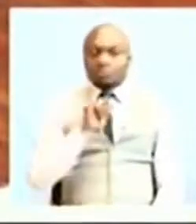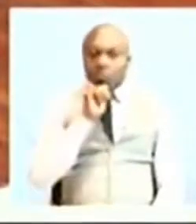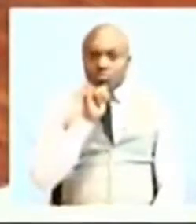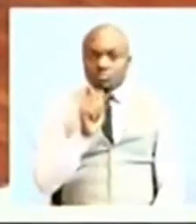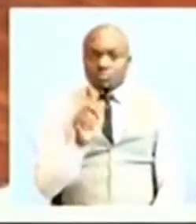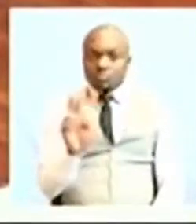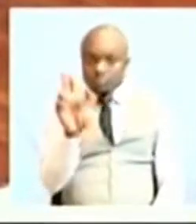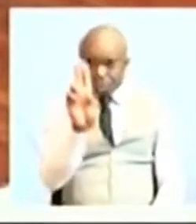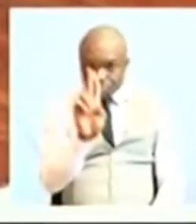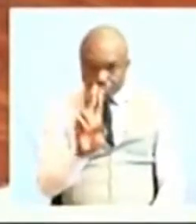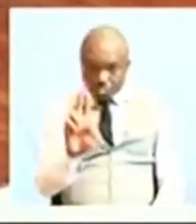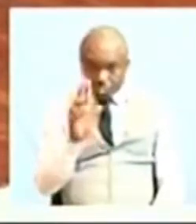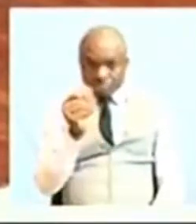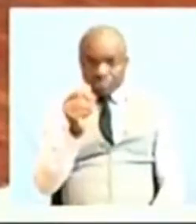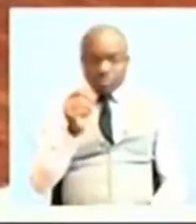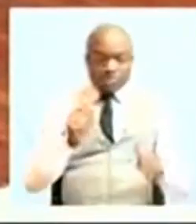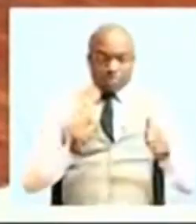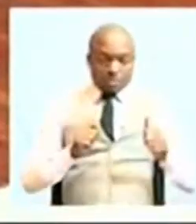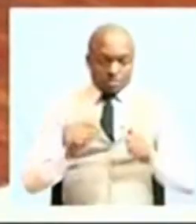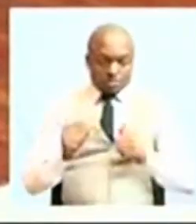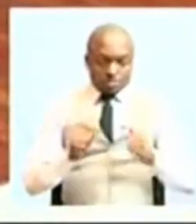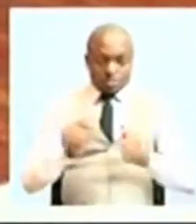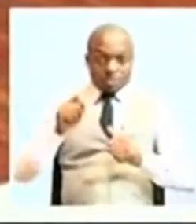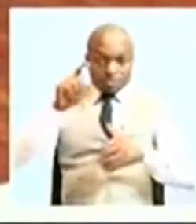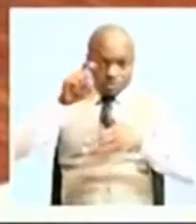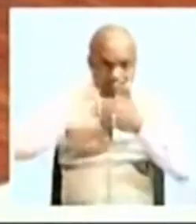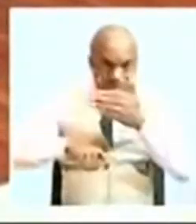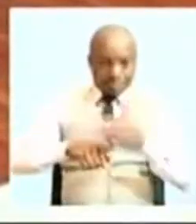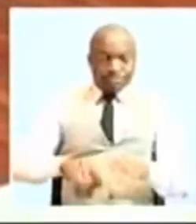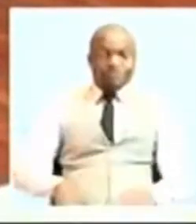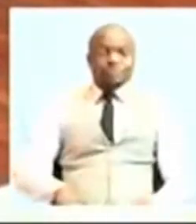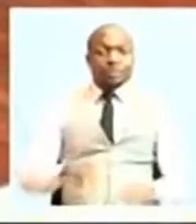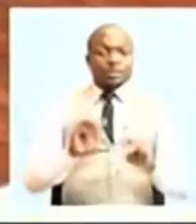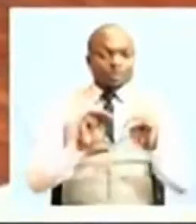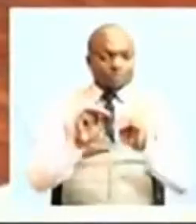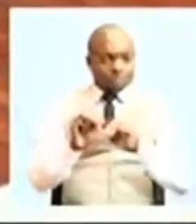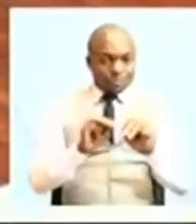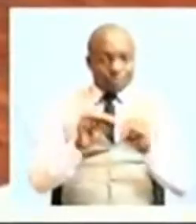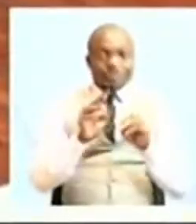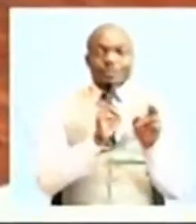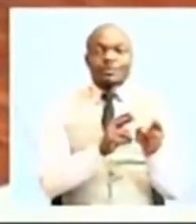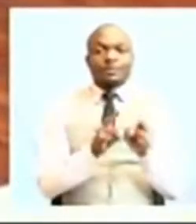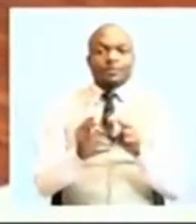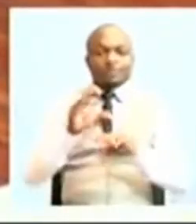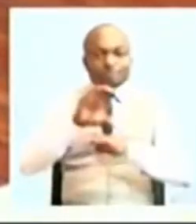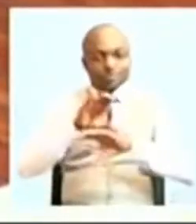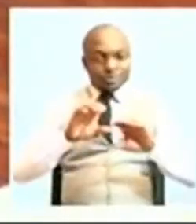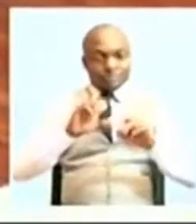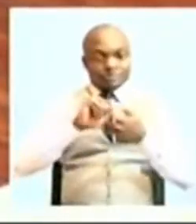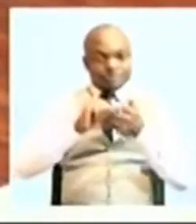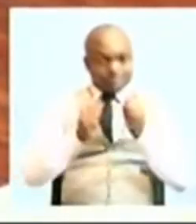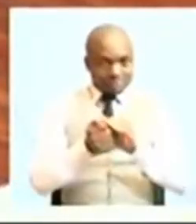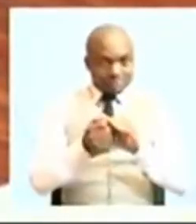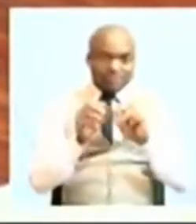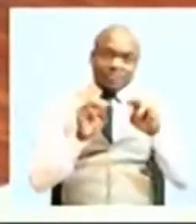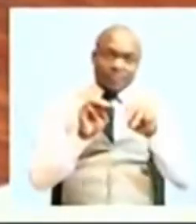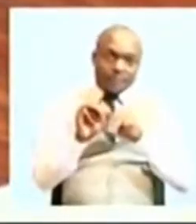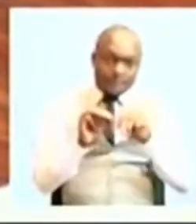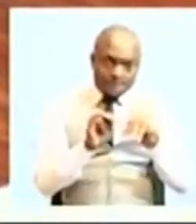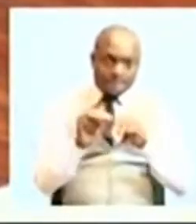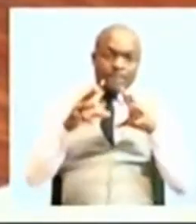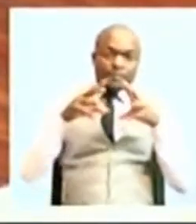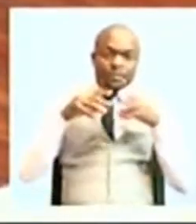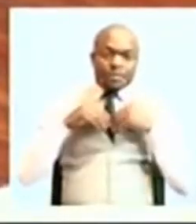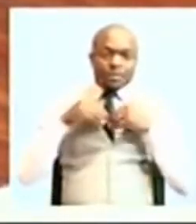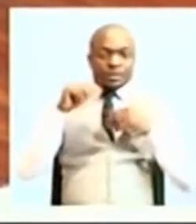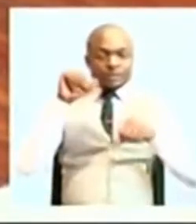funds, administrative costs. Management response. Cause of query. Management wishes to acknowledge